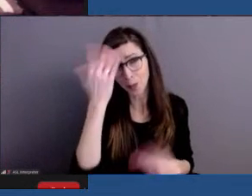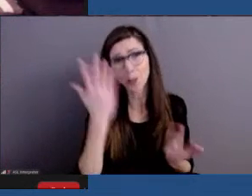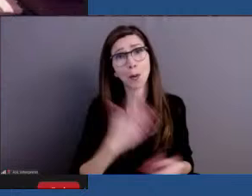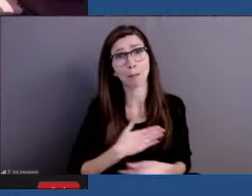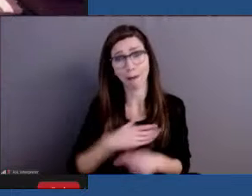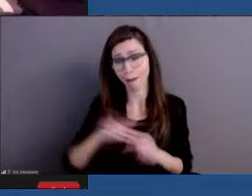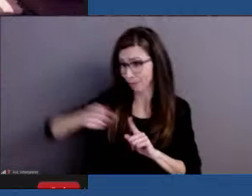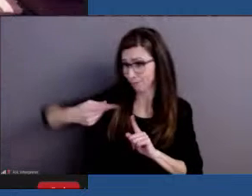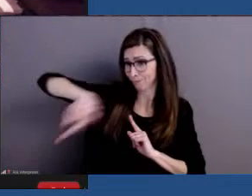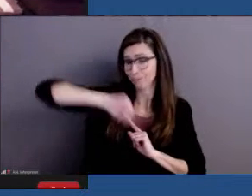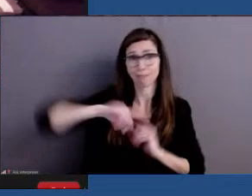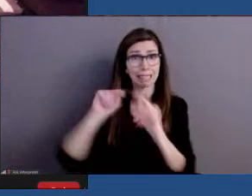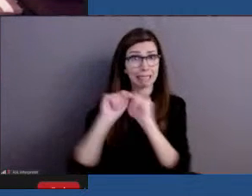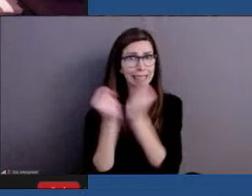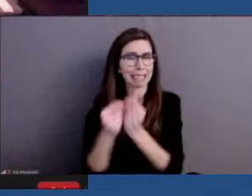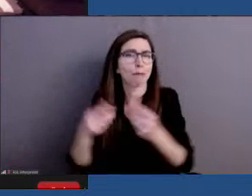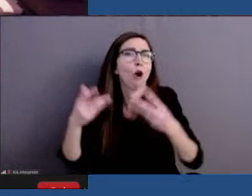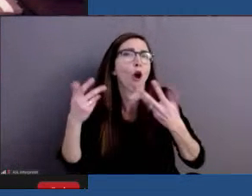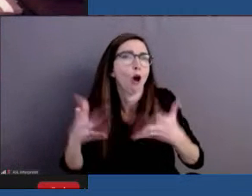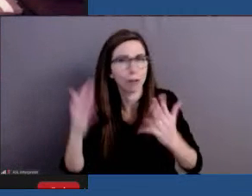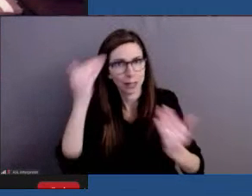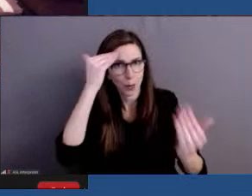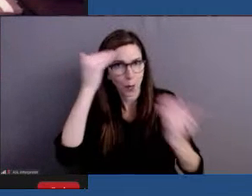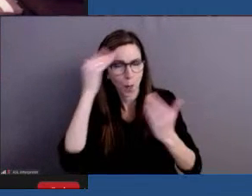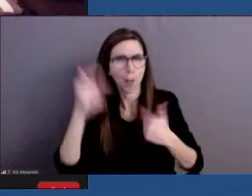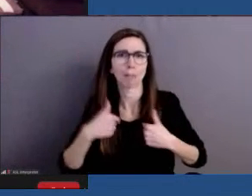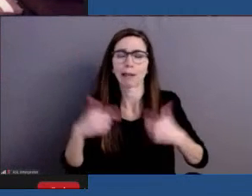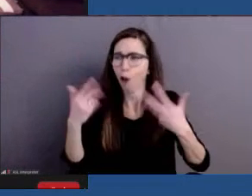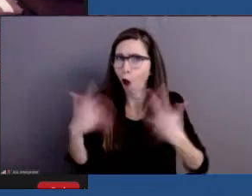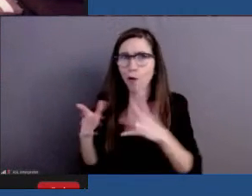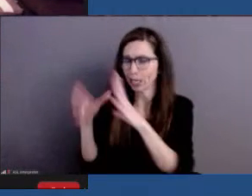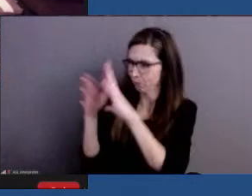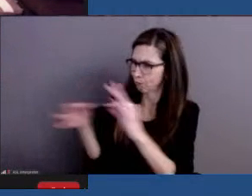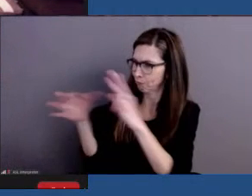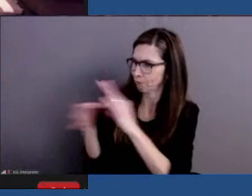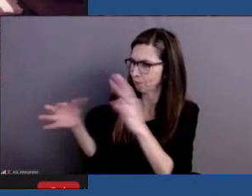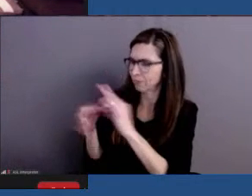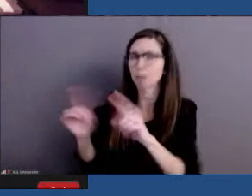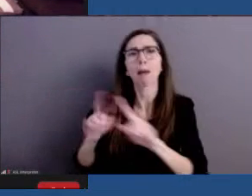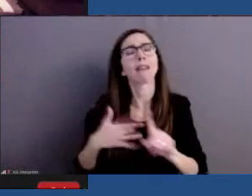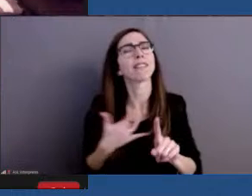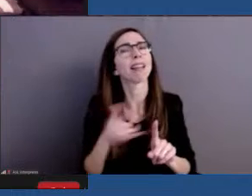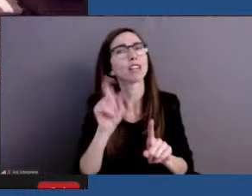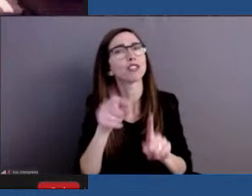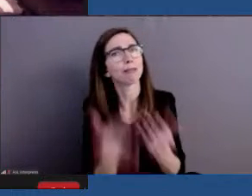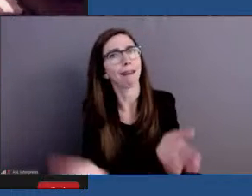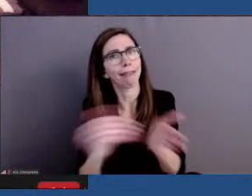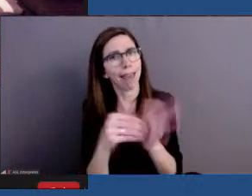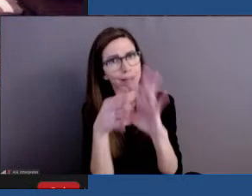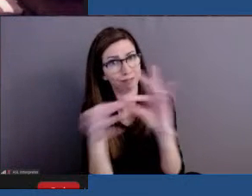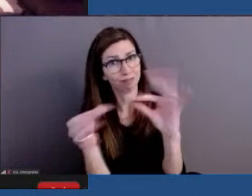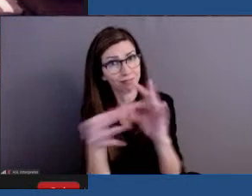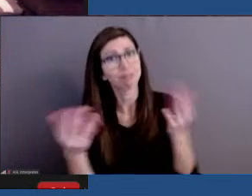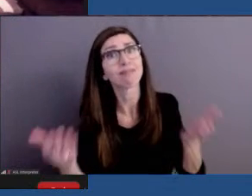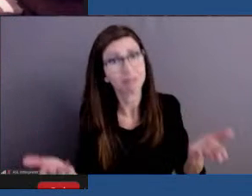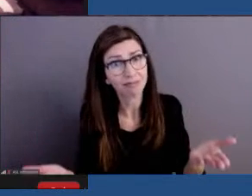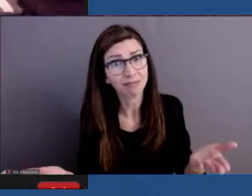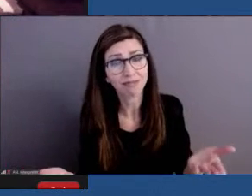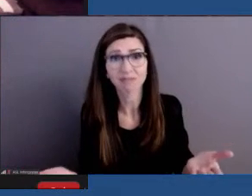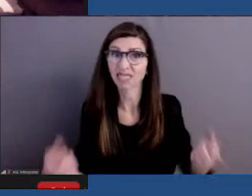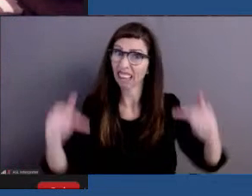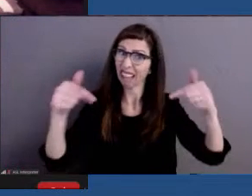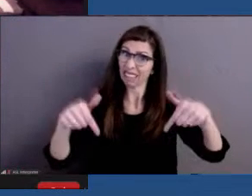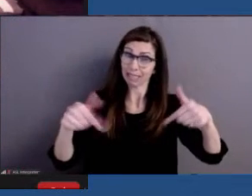colleagues have already heard me say this, but it's important to repeat it here today, I think. The public space is not really